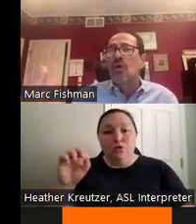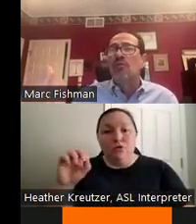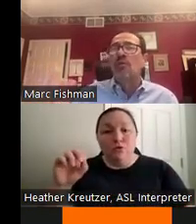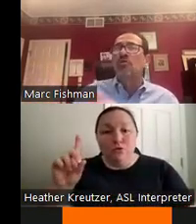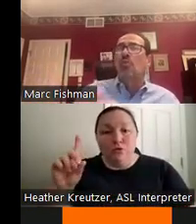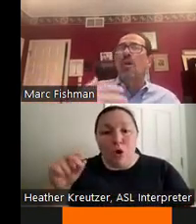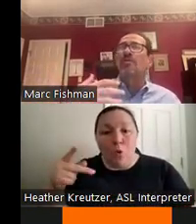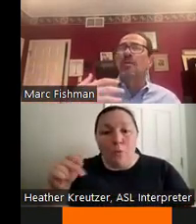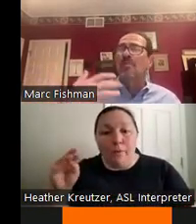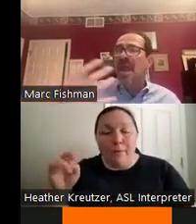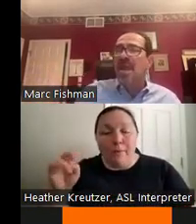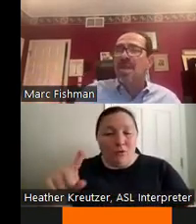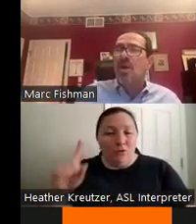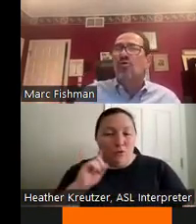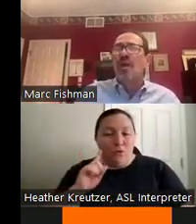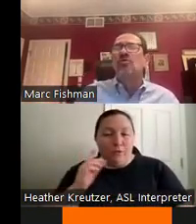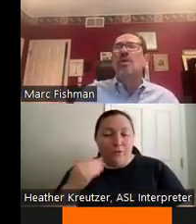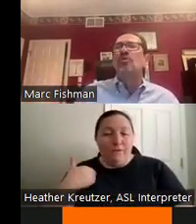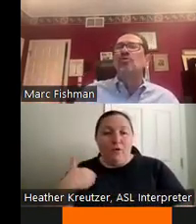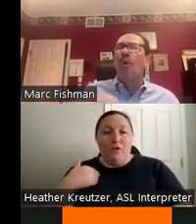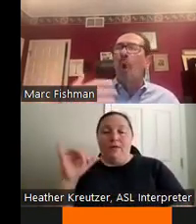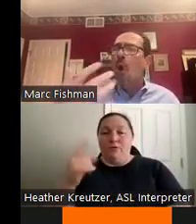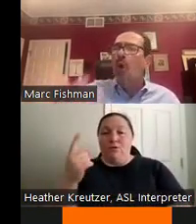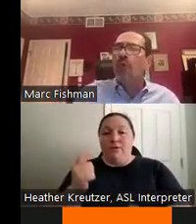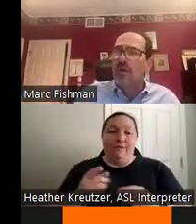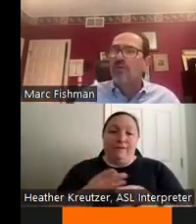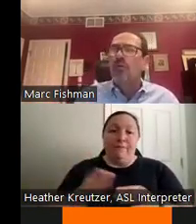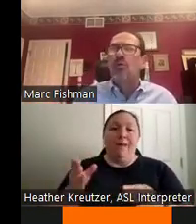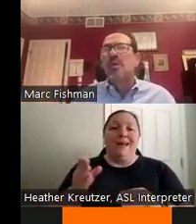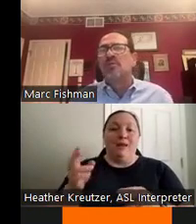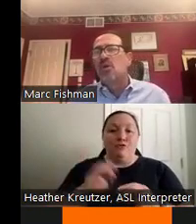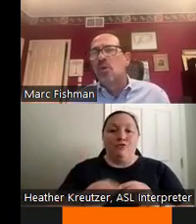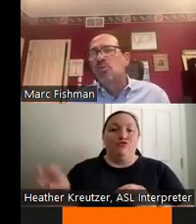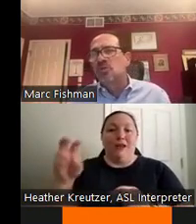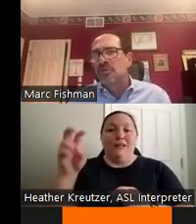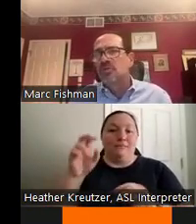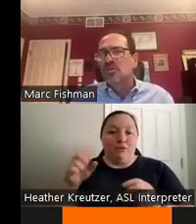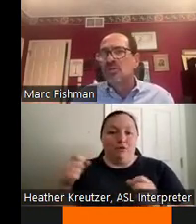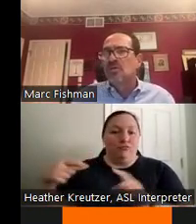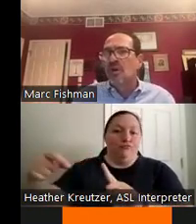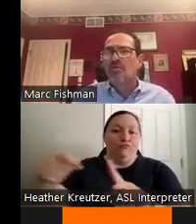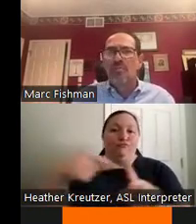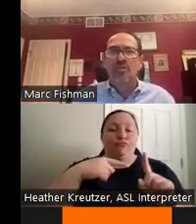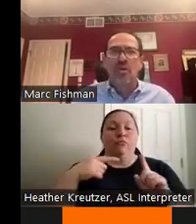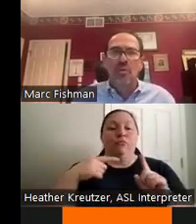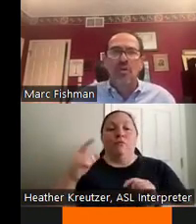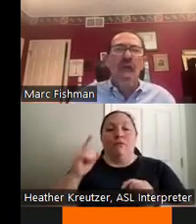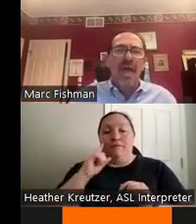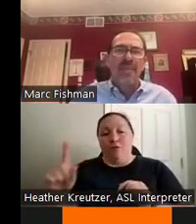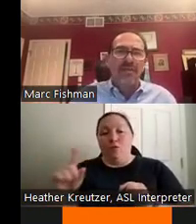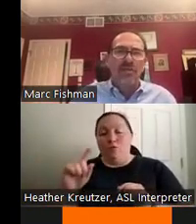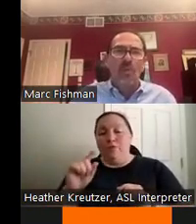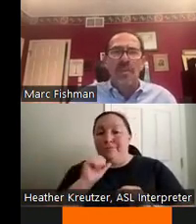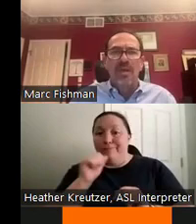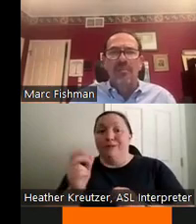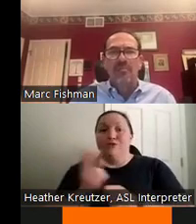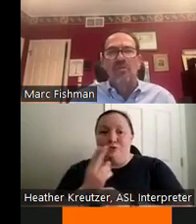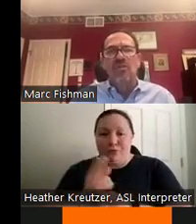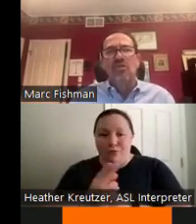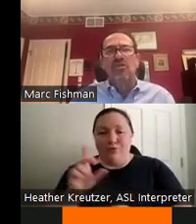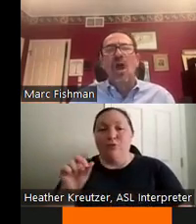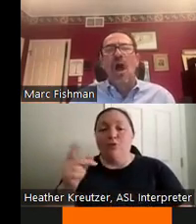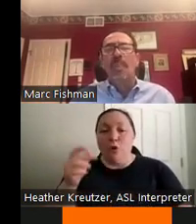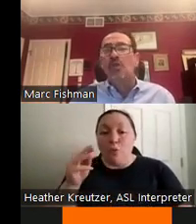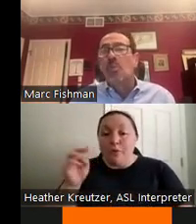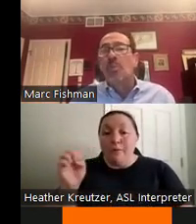course you've heard of, which is one of the main transmitters of all the reinforcement of the known substances of misuse. And that dopamine comes